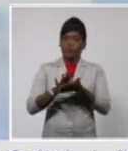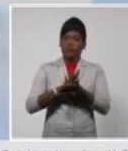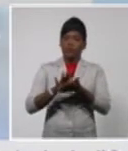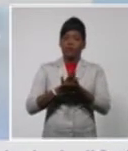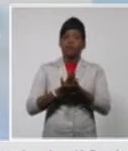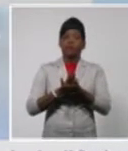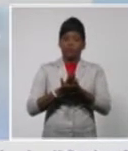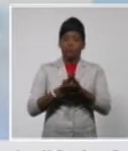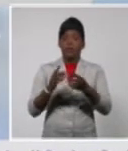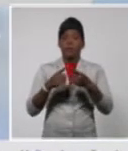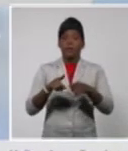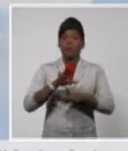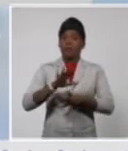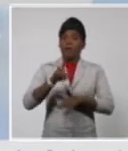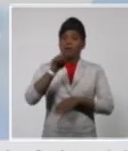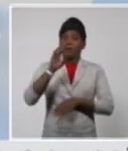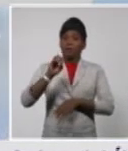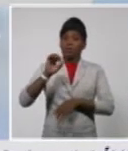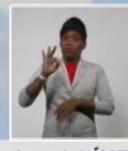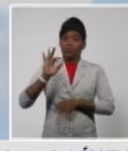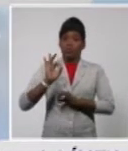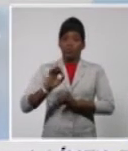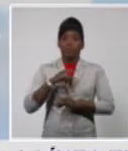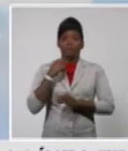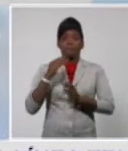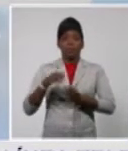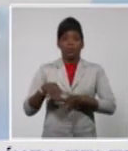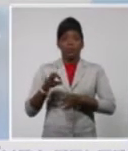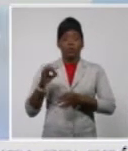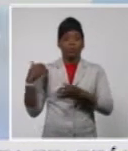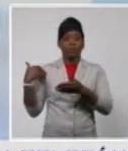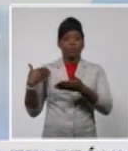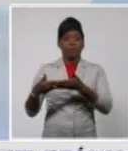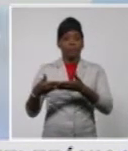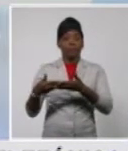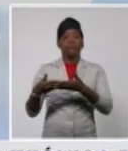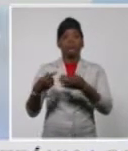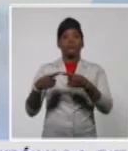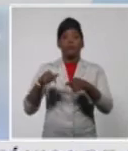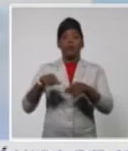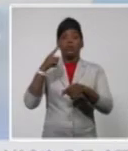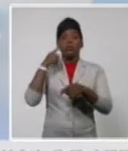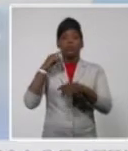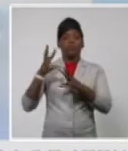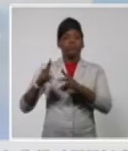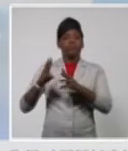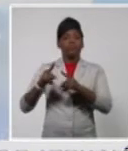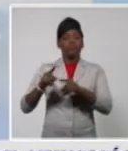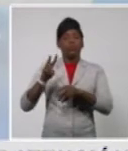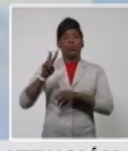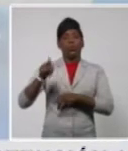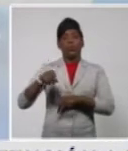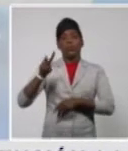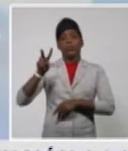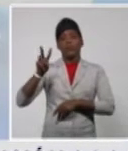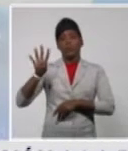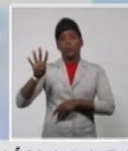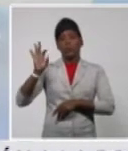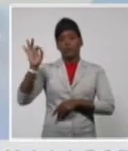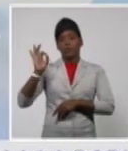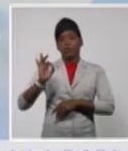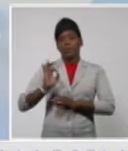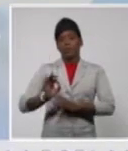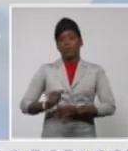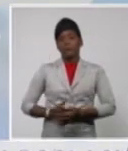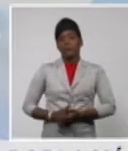fatalities remains unchanged. This means that the island has a mortality rate of 2.24%,